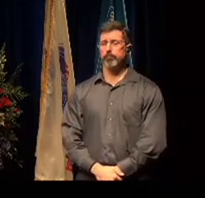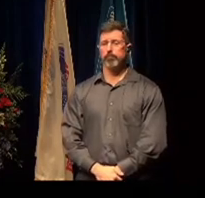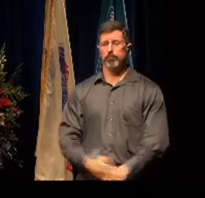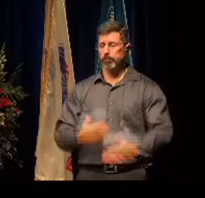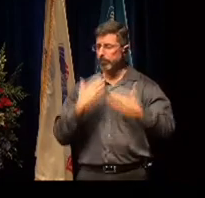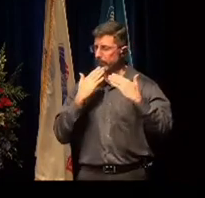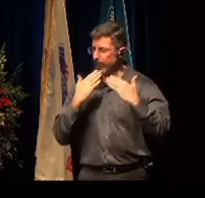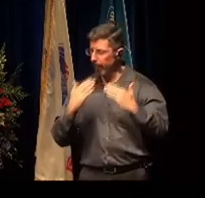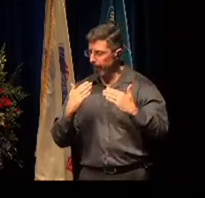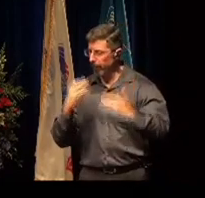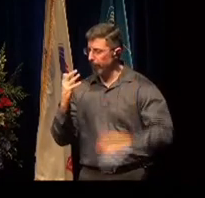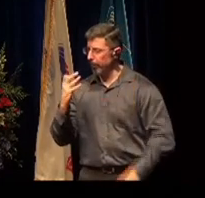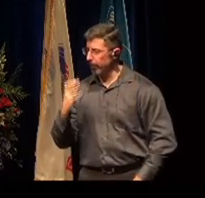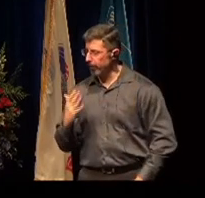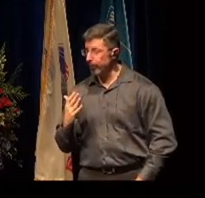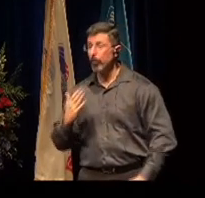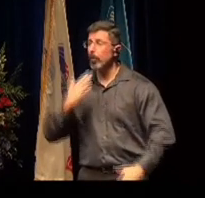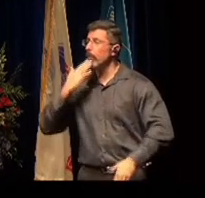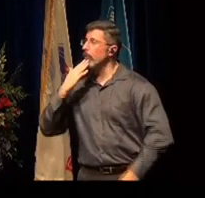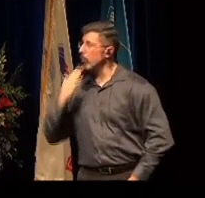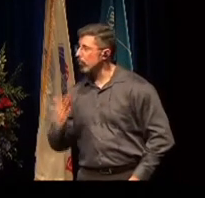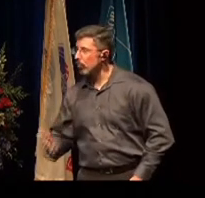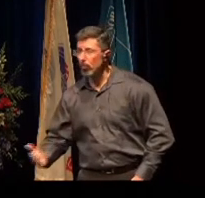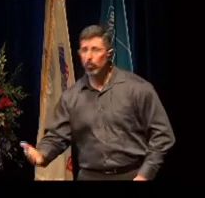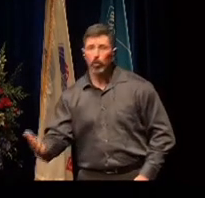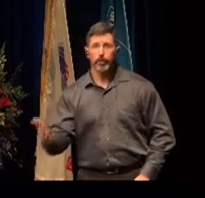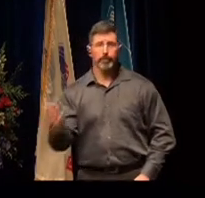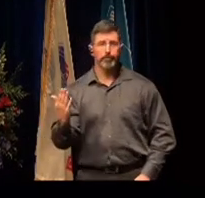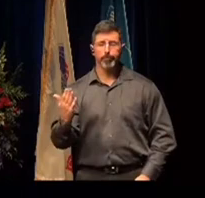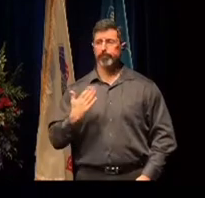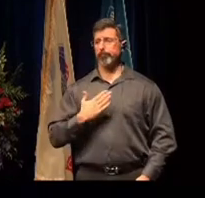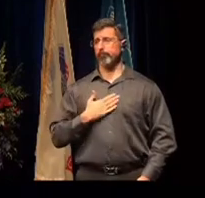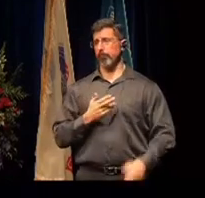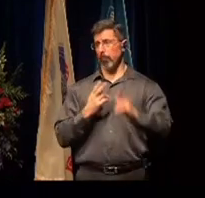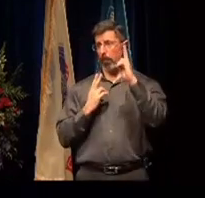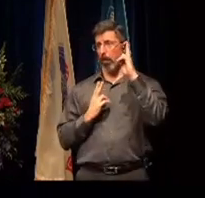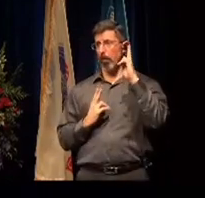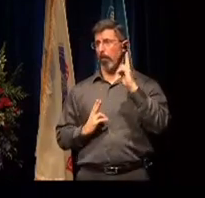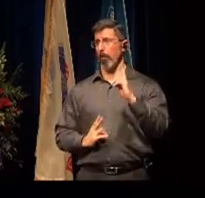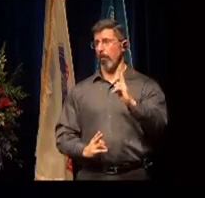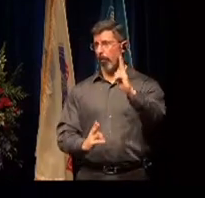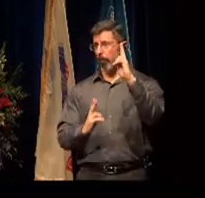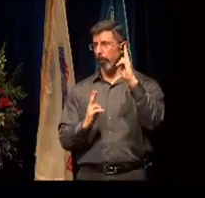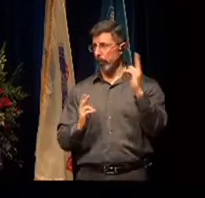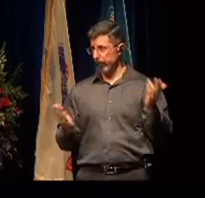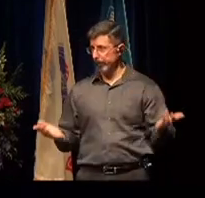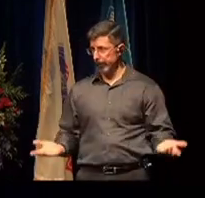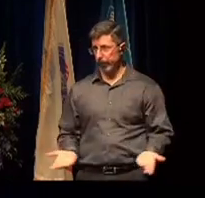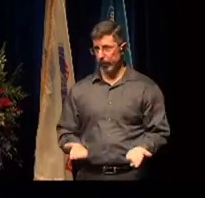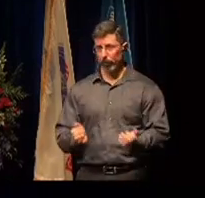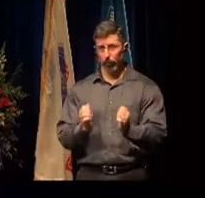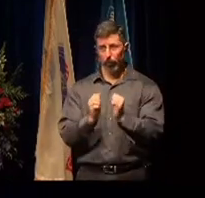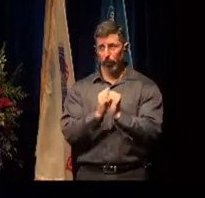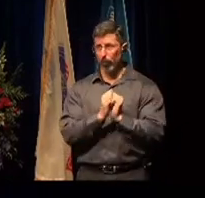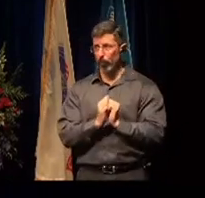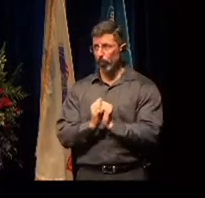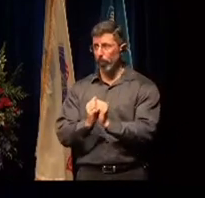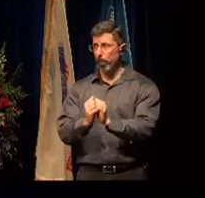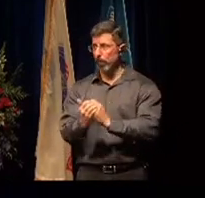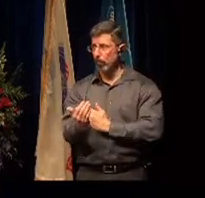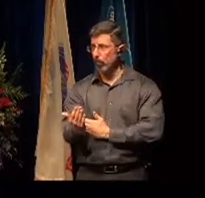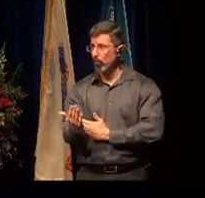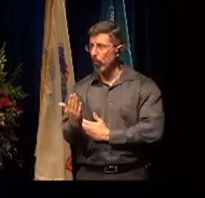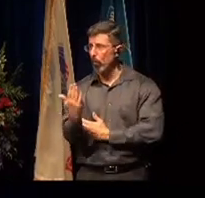Thank you, Pastor. Good morning. It is really my honor and privilege to be here with all of you this morning representing the